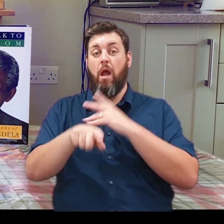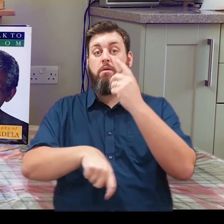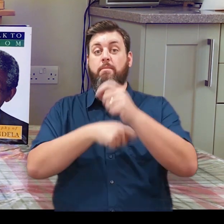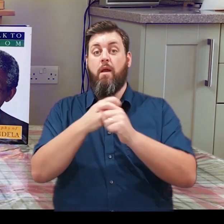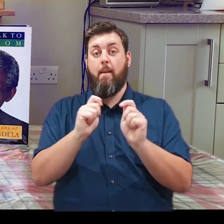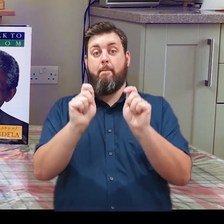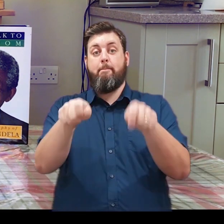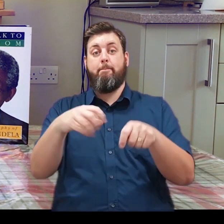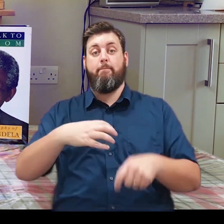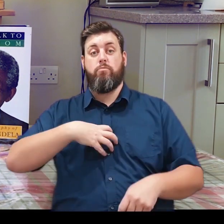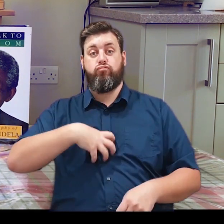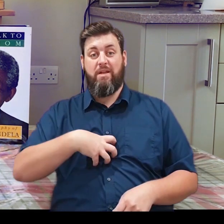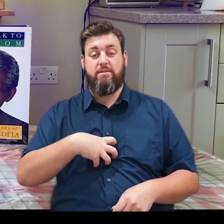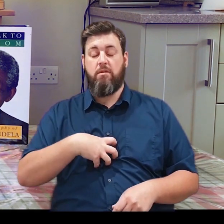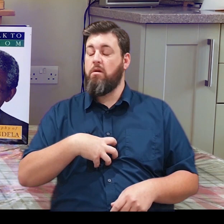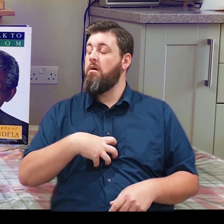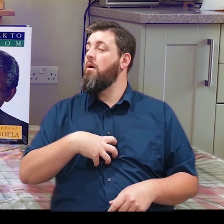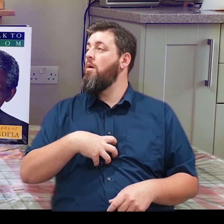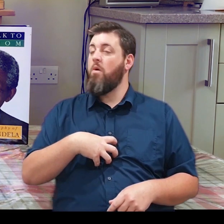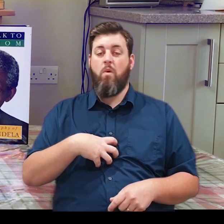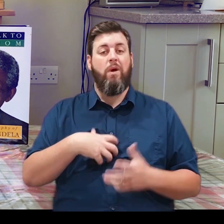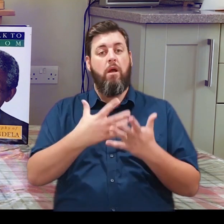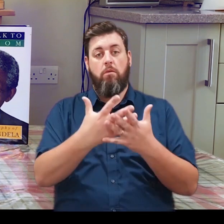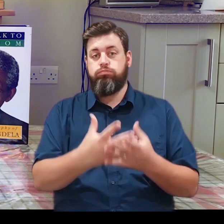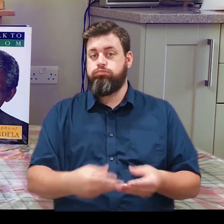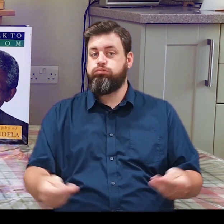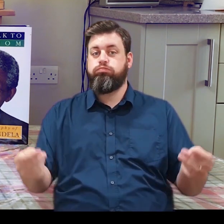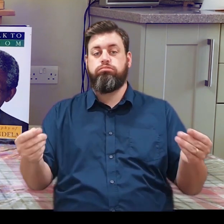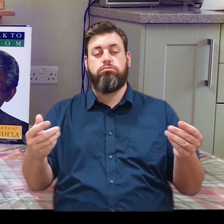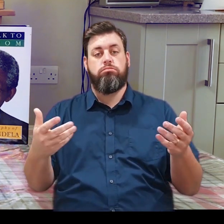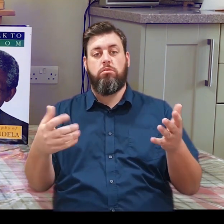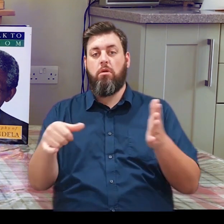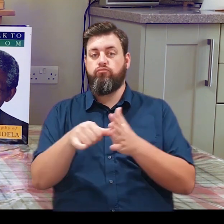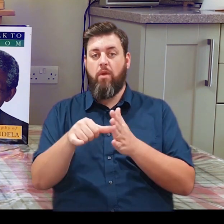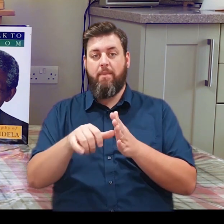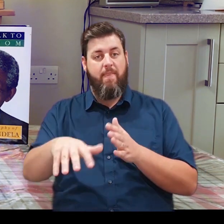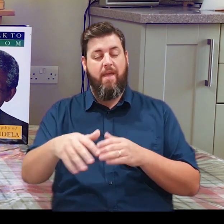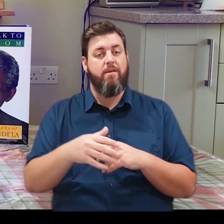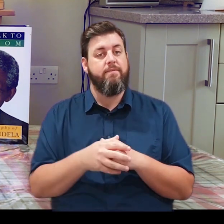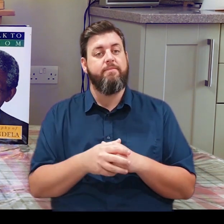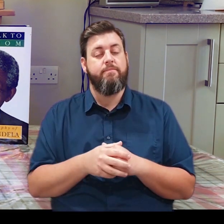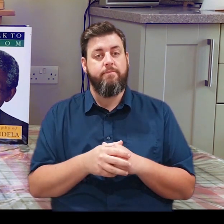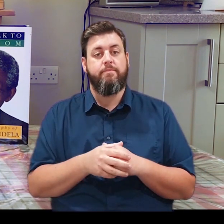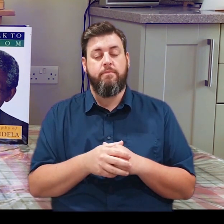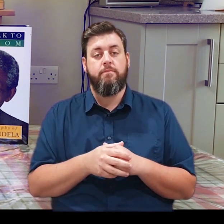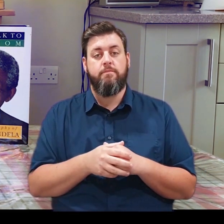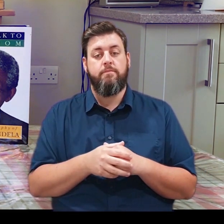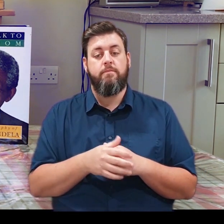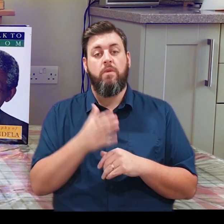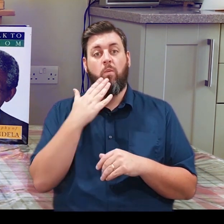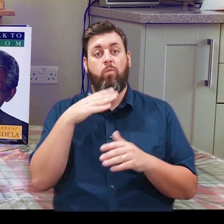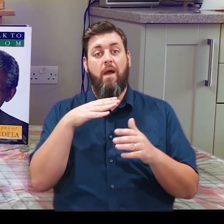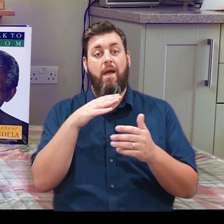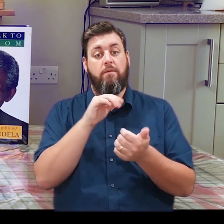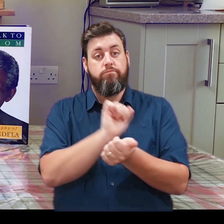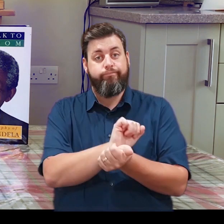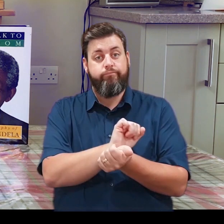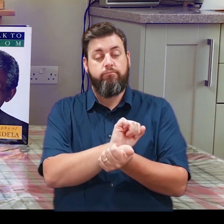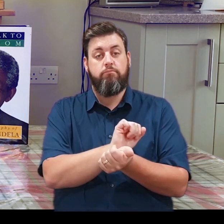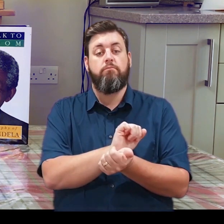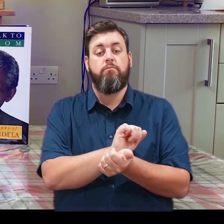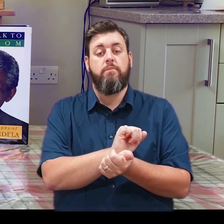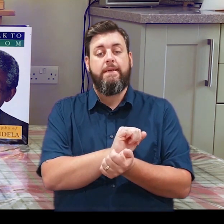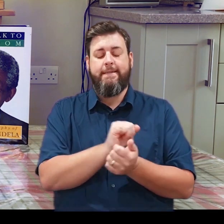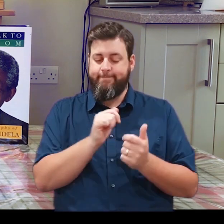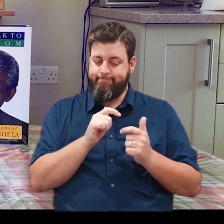and reconciled so much of the hatred there. While he was in prison, he remained